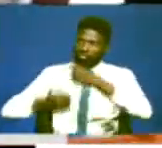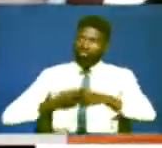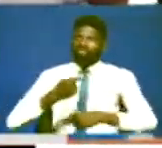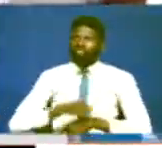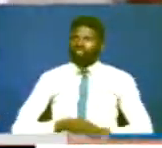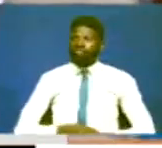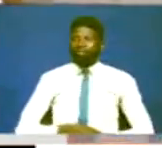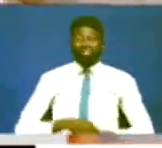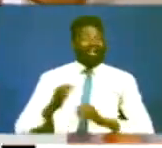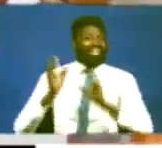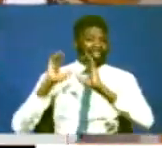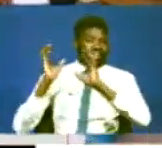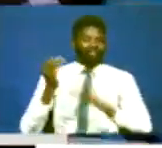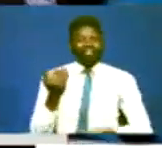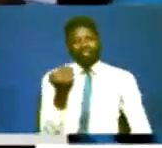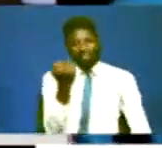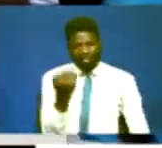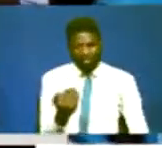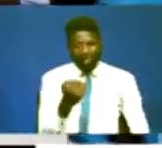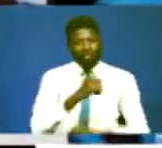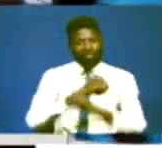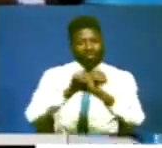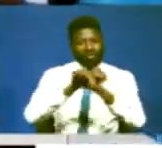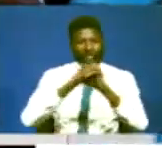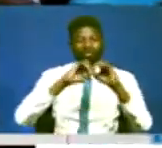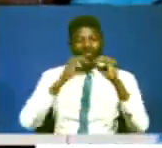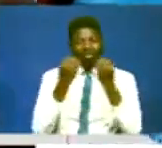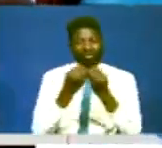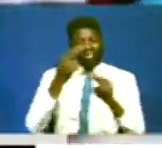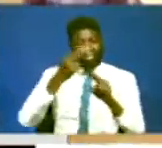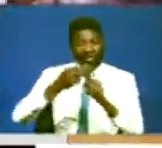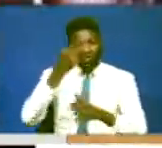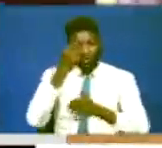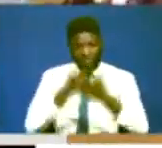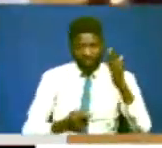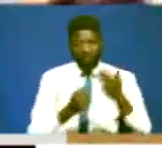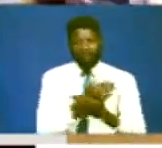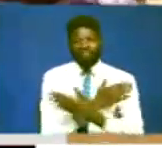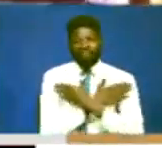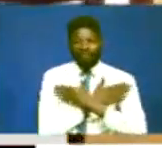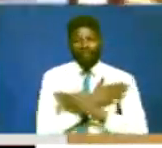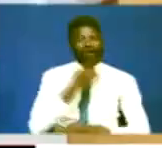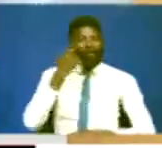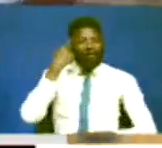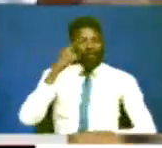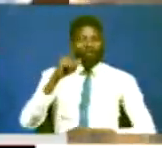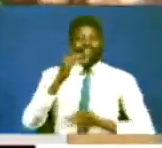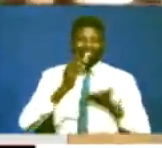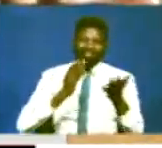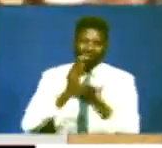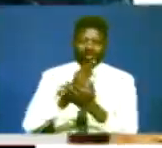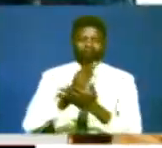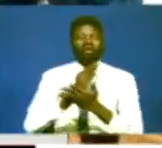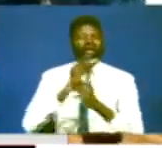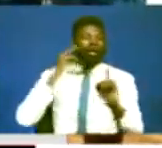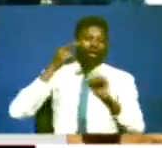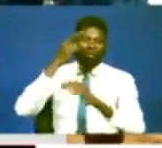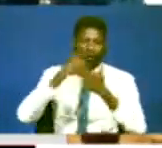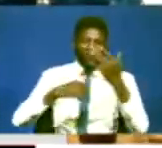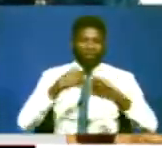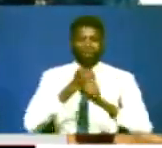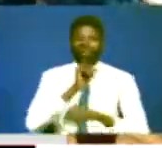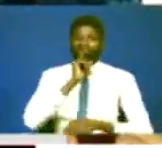Kilifi Child Protection Organization, dubbed Friends for Justice, is committed to ensuring that victims of child abuse continue